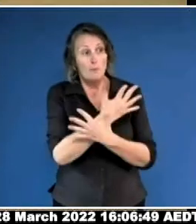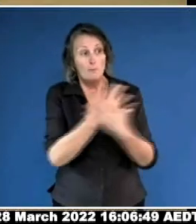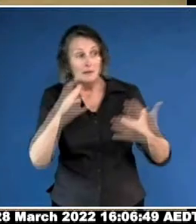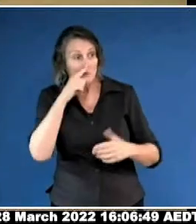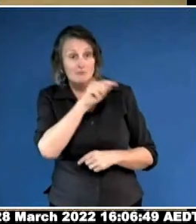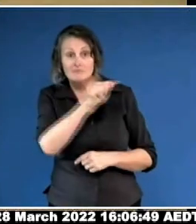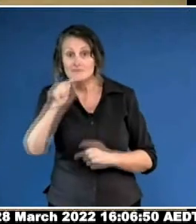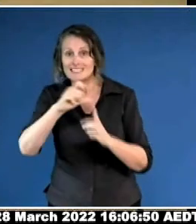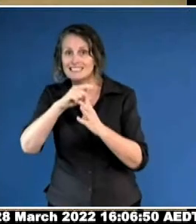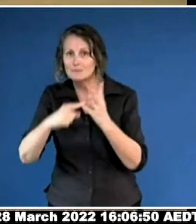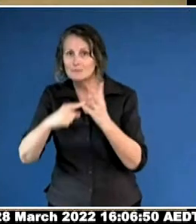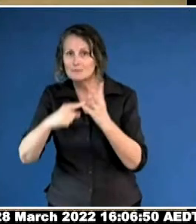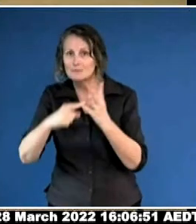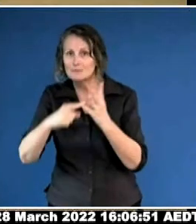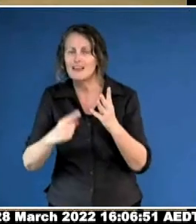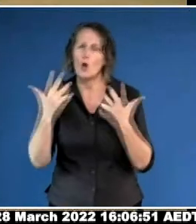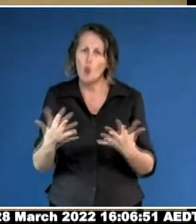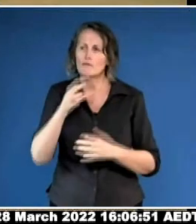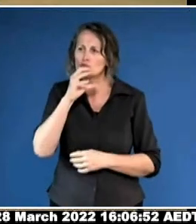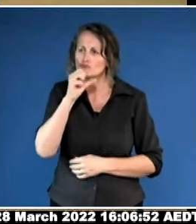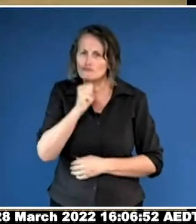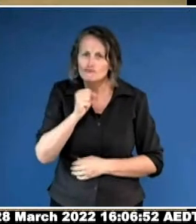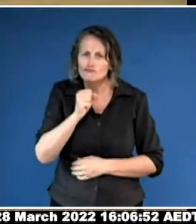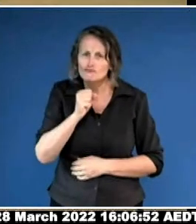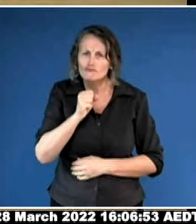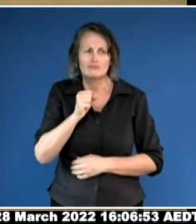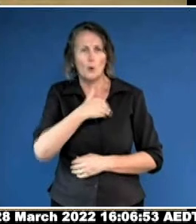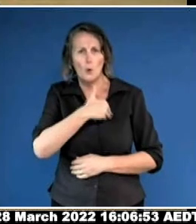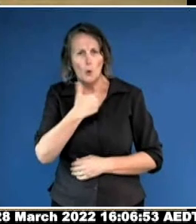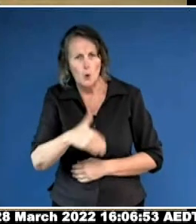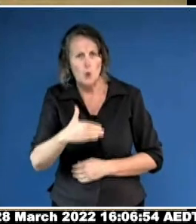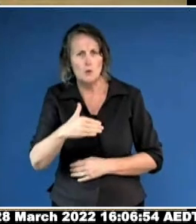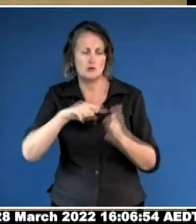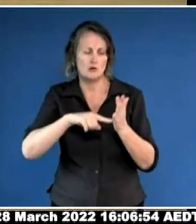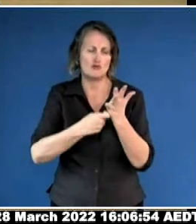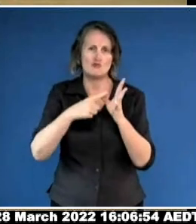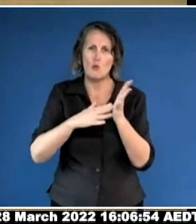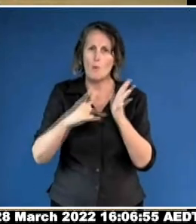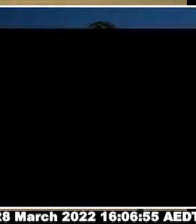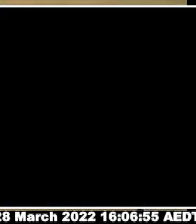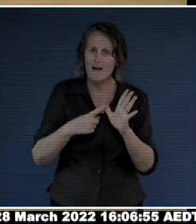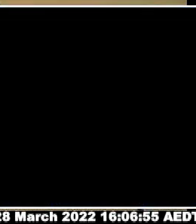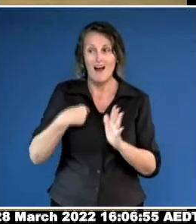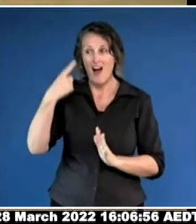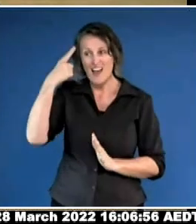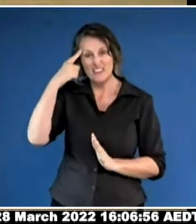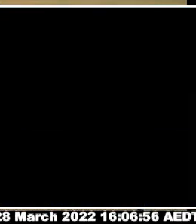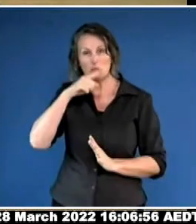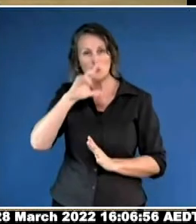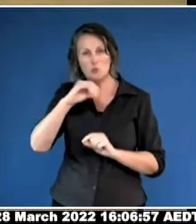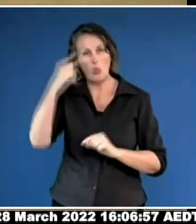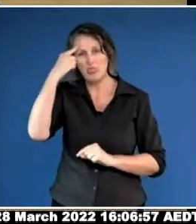community. I think the sector has been very slow to acknowledge and respond to the prevalence of abuse, violence,